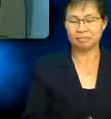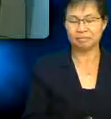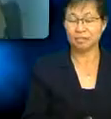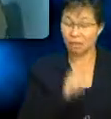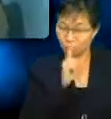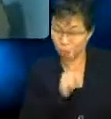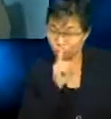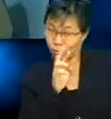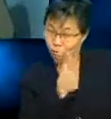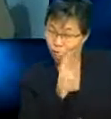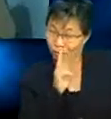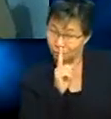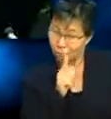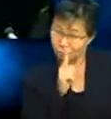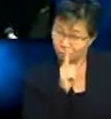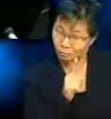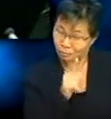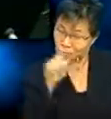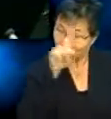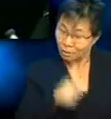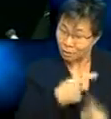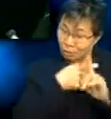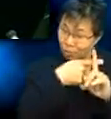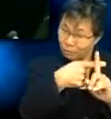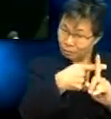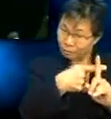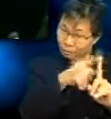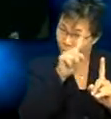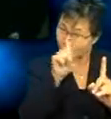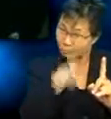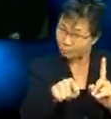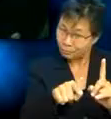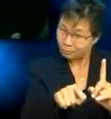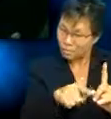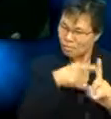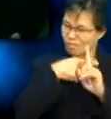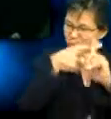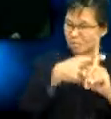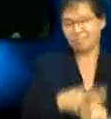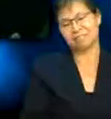Are you sure? Positive? Positive.